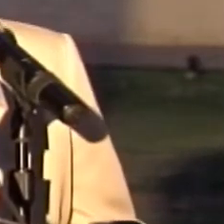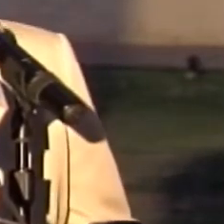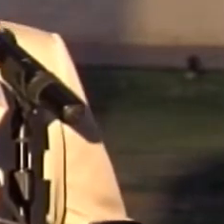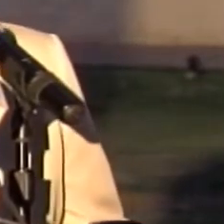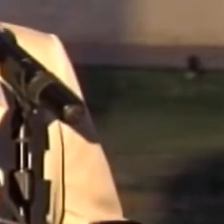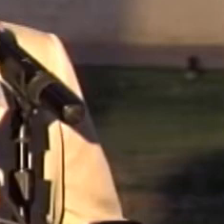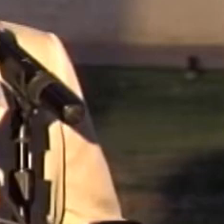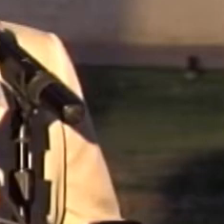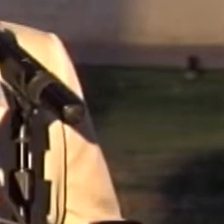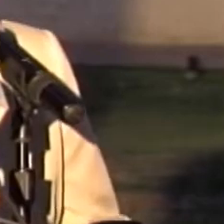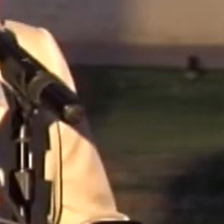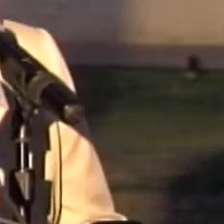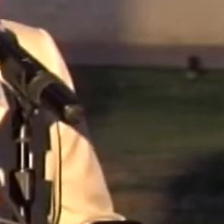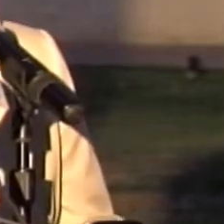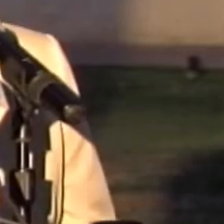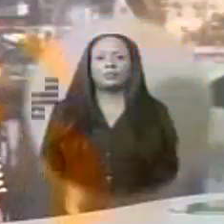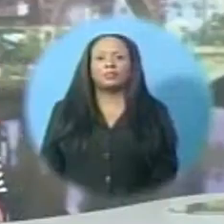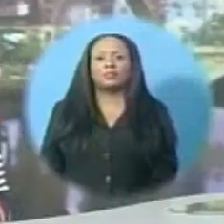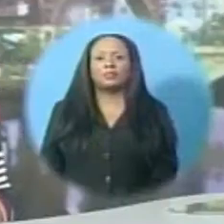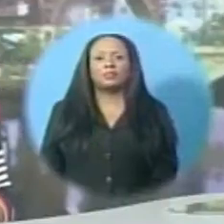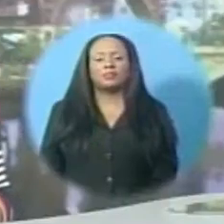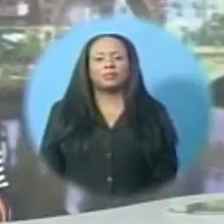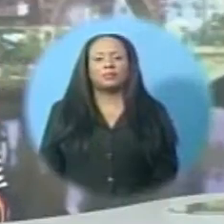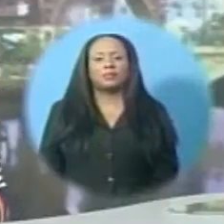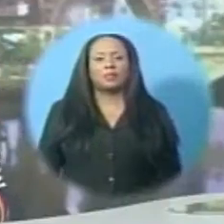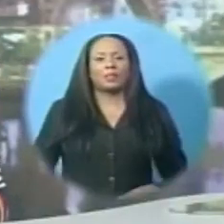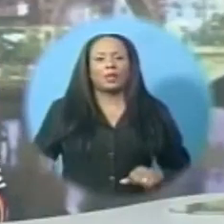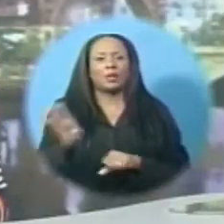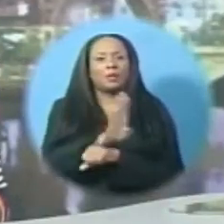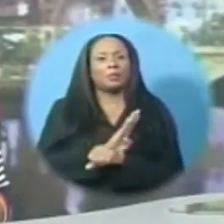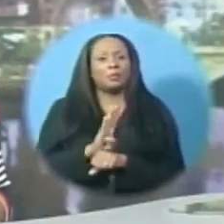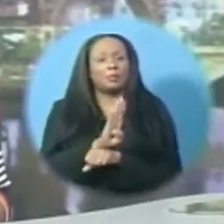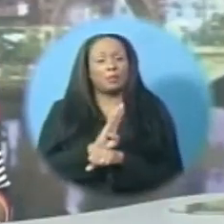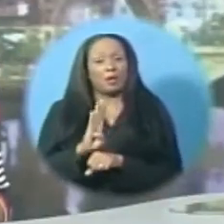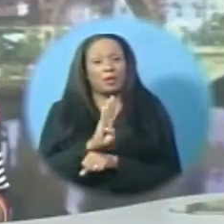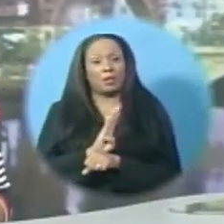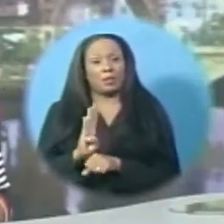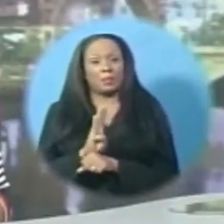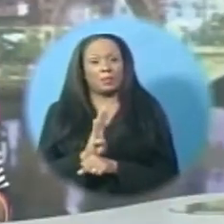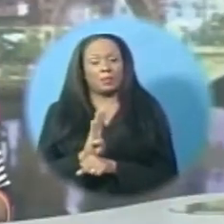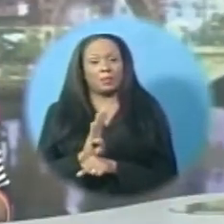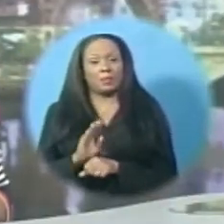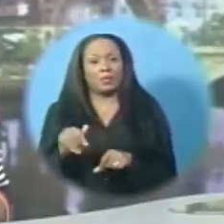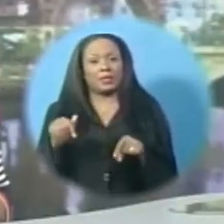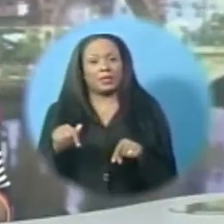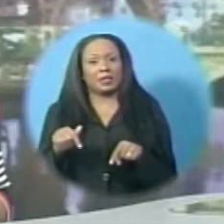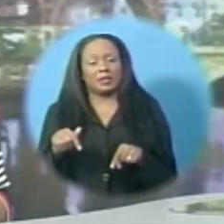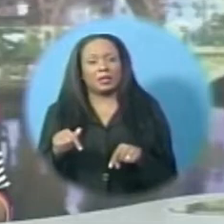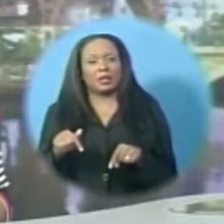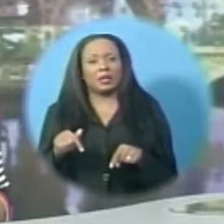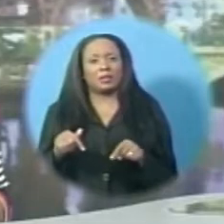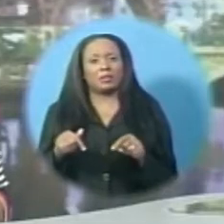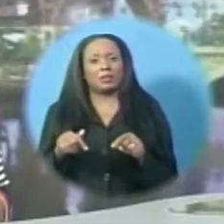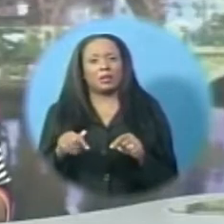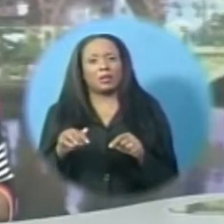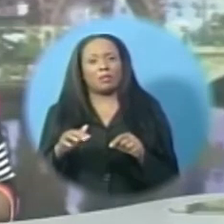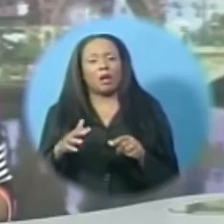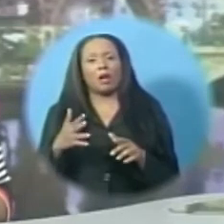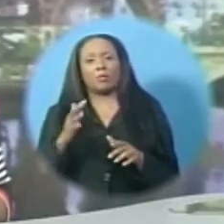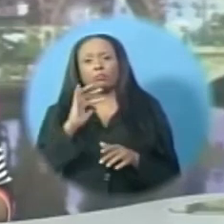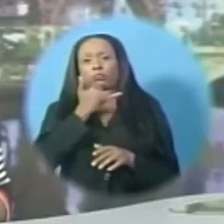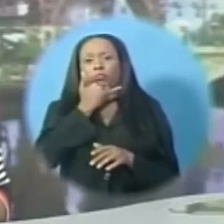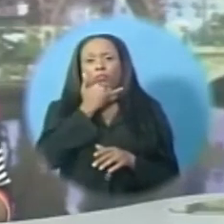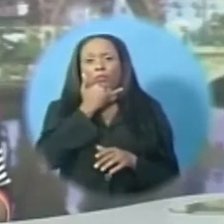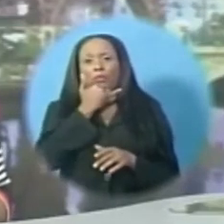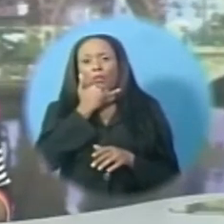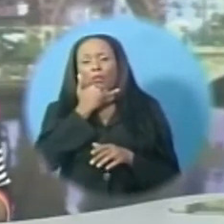very hard-working High Commissioner. Barbados saw a spike in accidents at work in 2011 and 2012, with